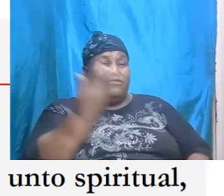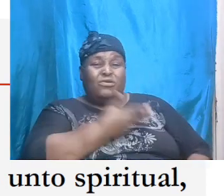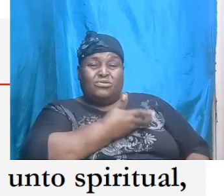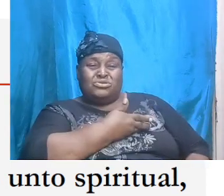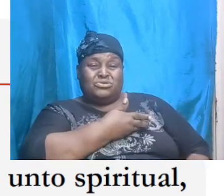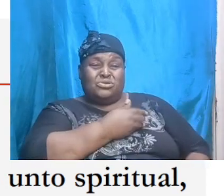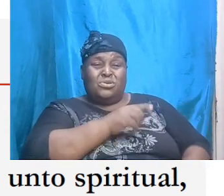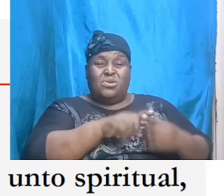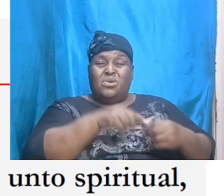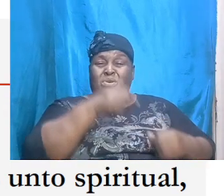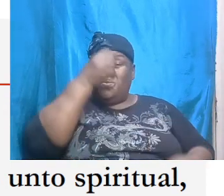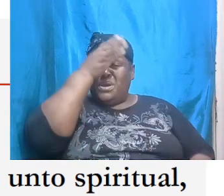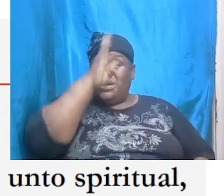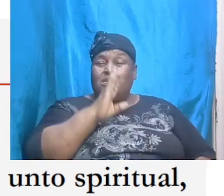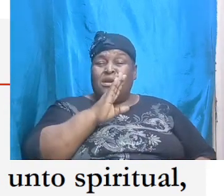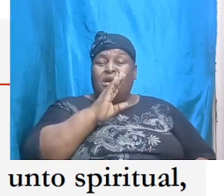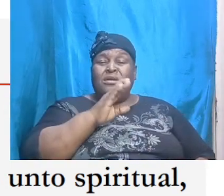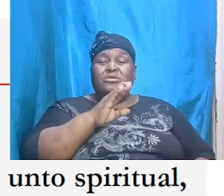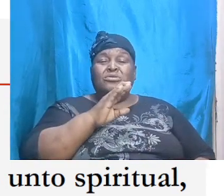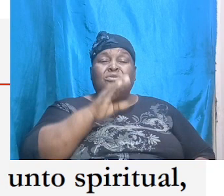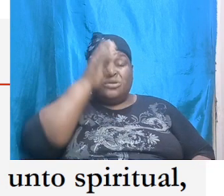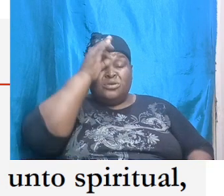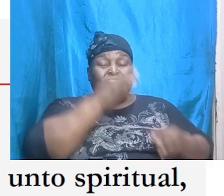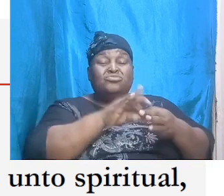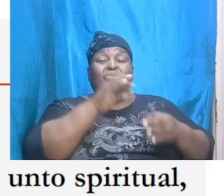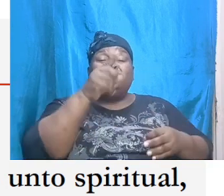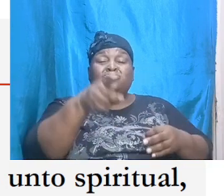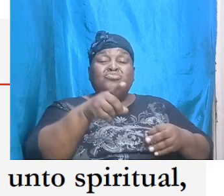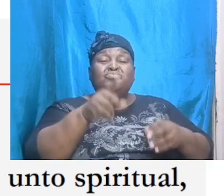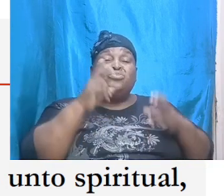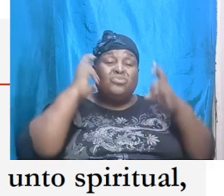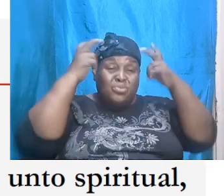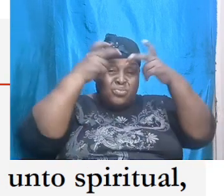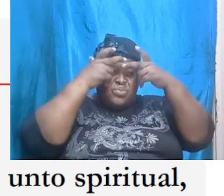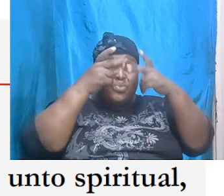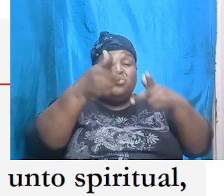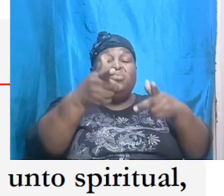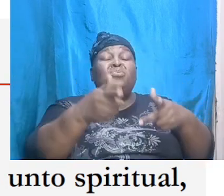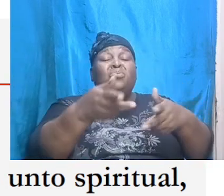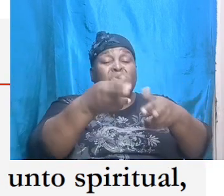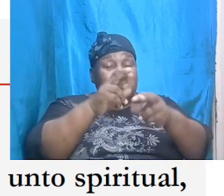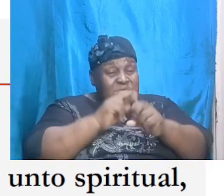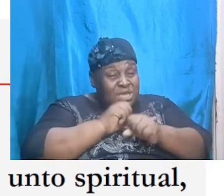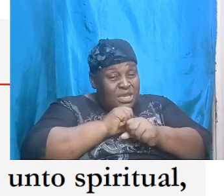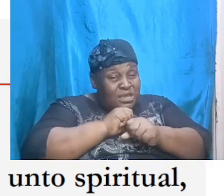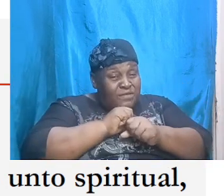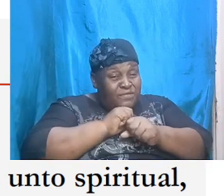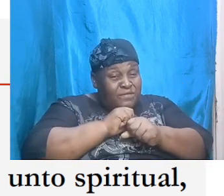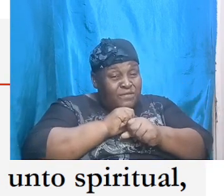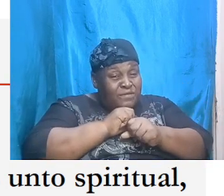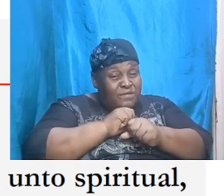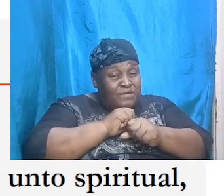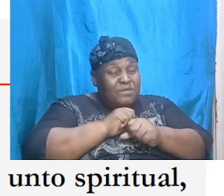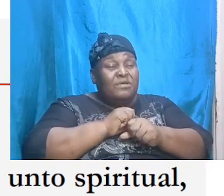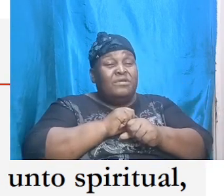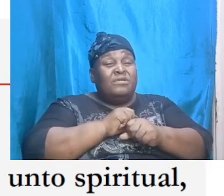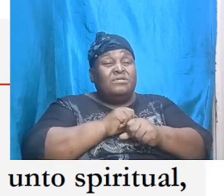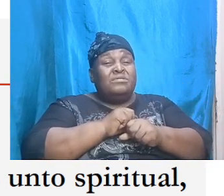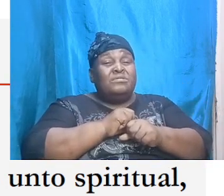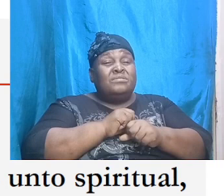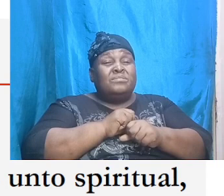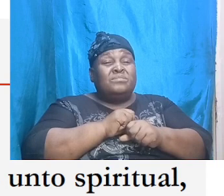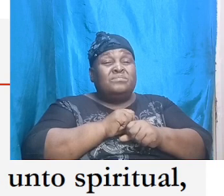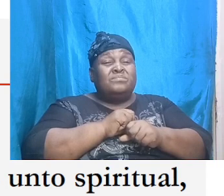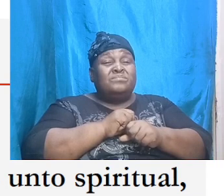make sure you don't lose your Stephanos. Stephanos is the Greek for the crown that you're going to get. That's a crown of reward, a crown that speaks that